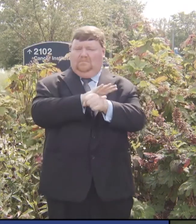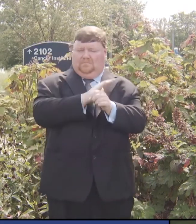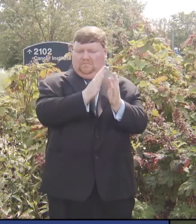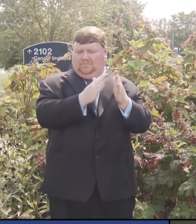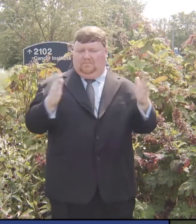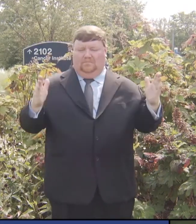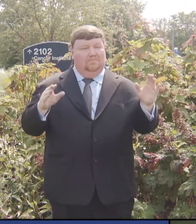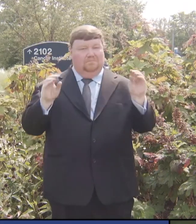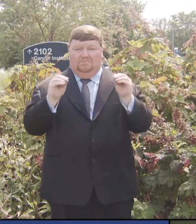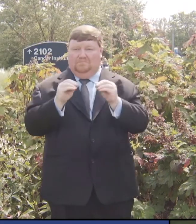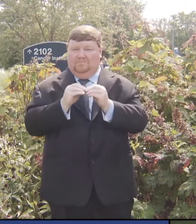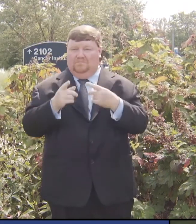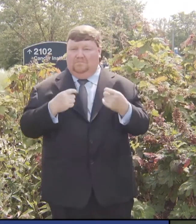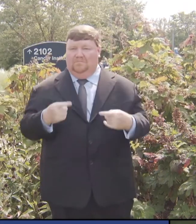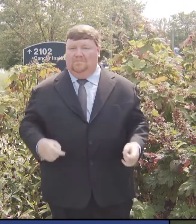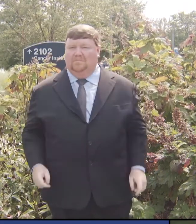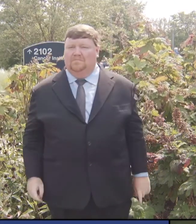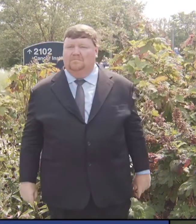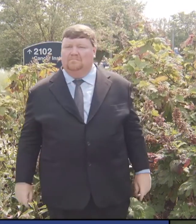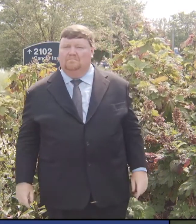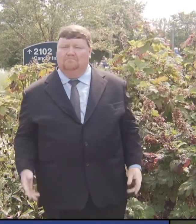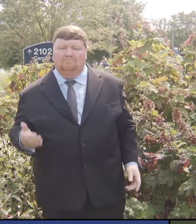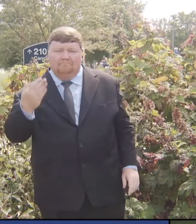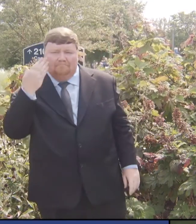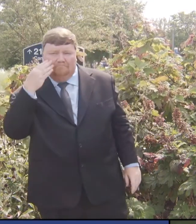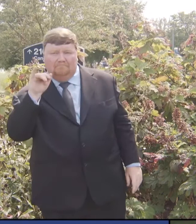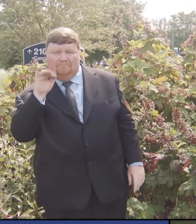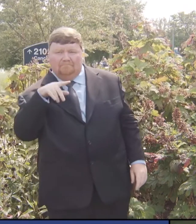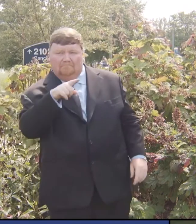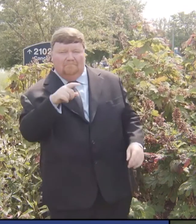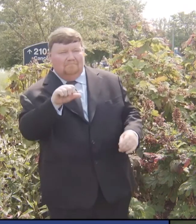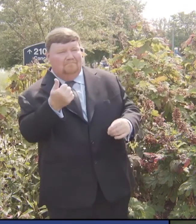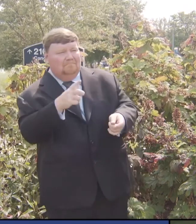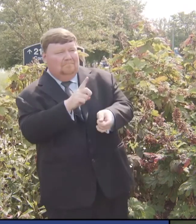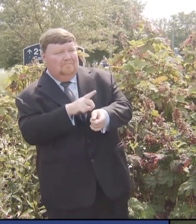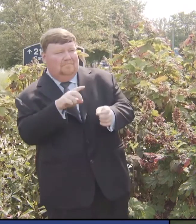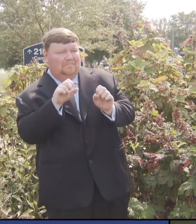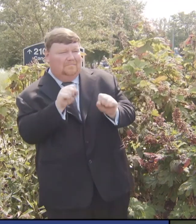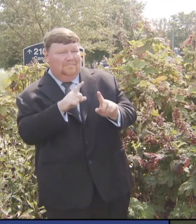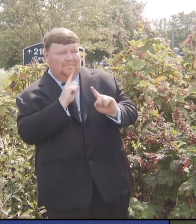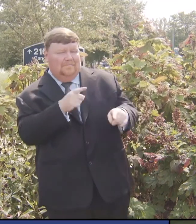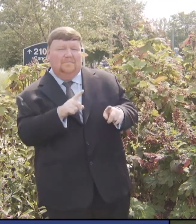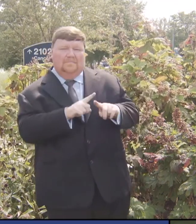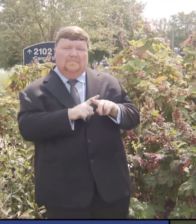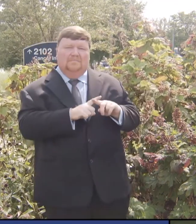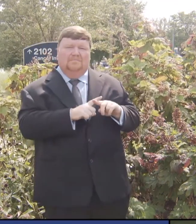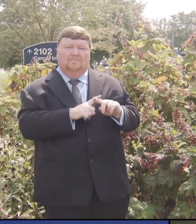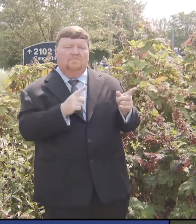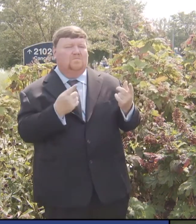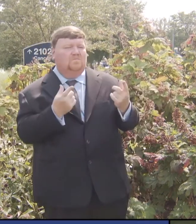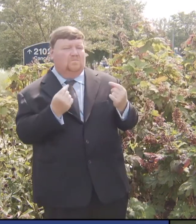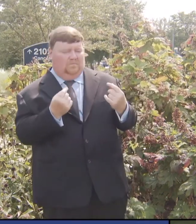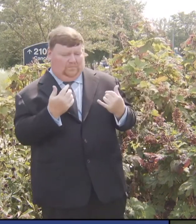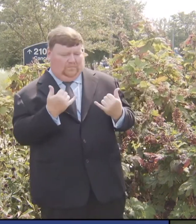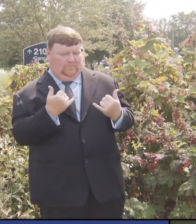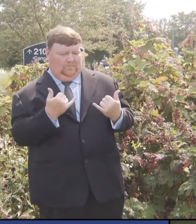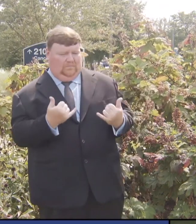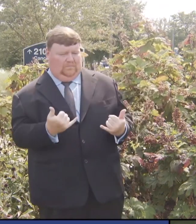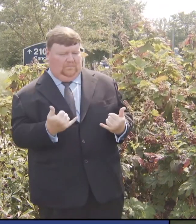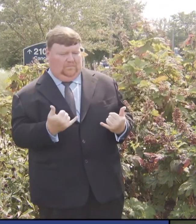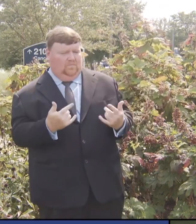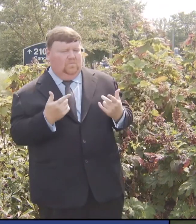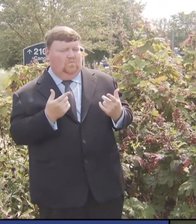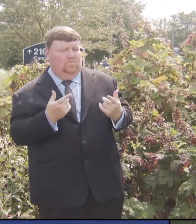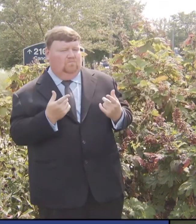Any other questions? Yeah. I don't know whether you or the doctor can address this, but what at this point,